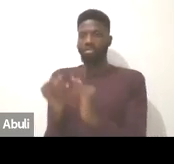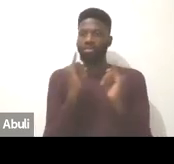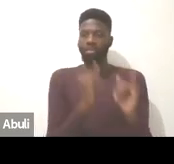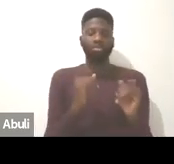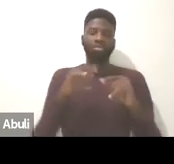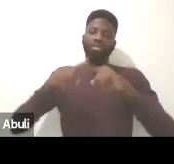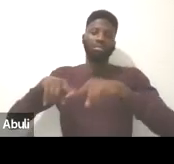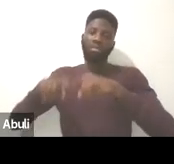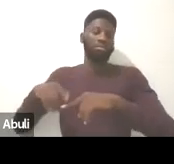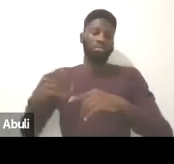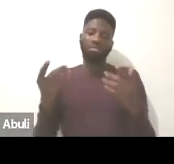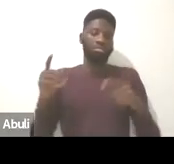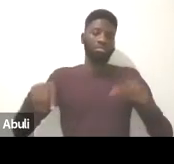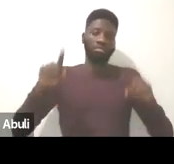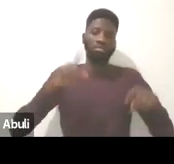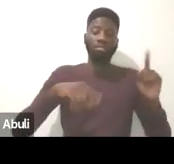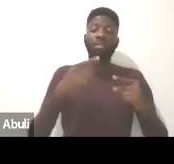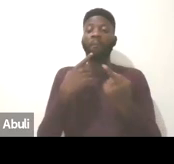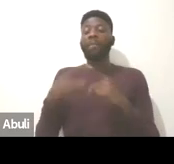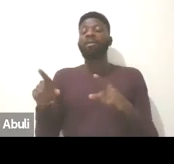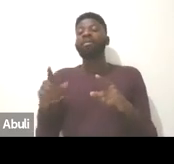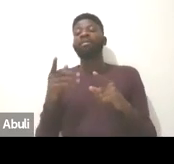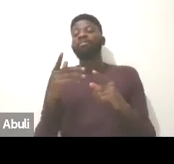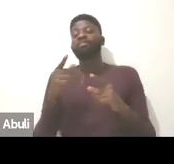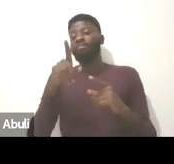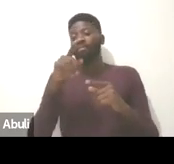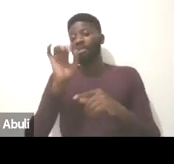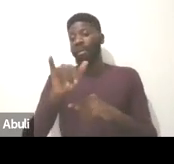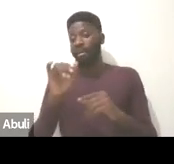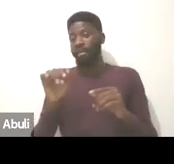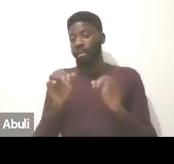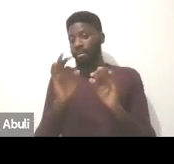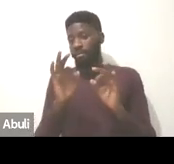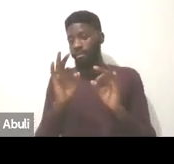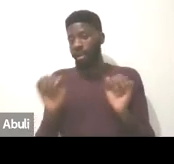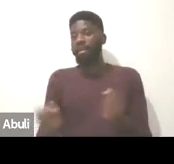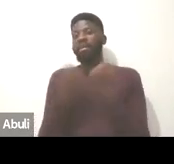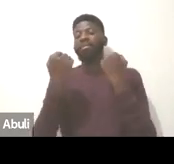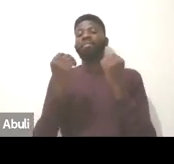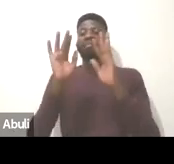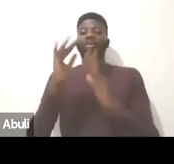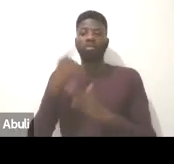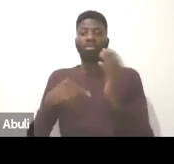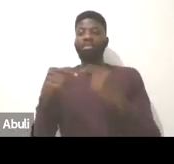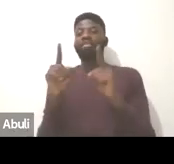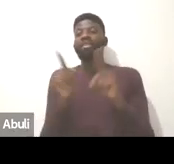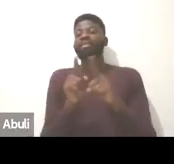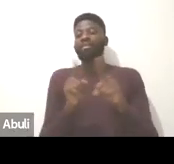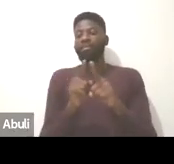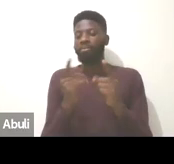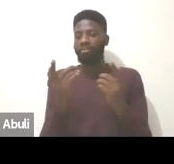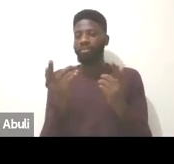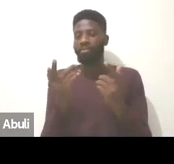depends both ways. But in whatever sense that this happens, it is important to maintain your